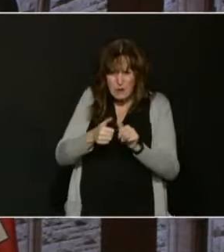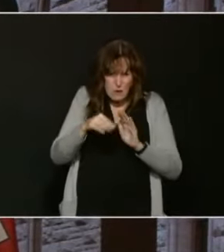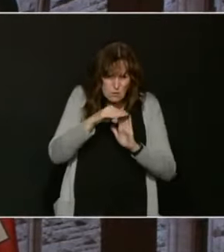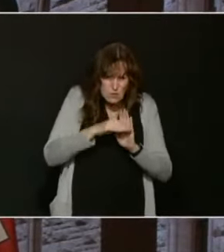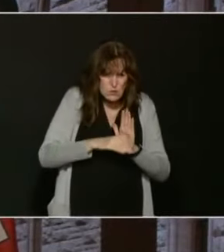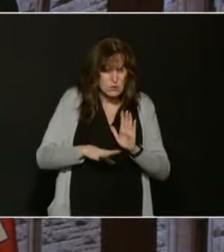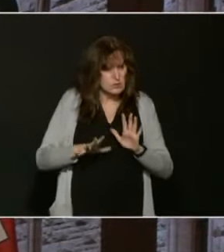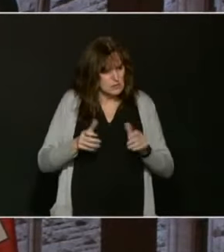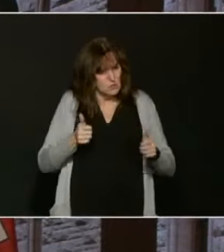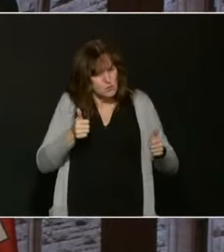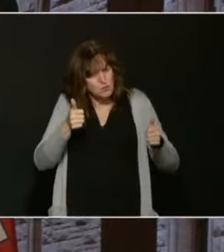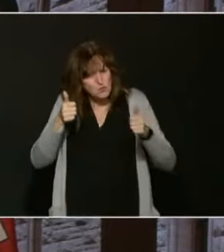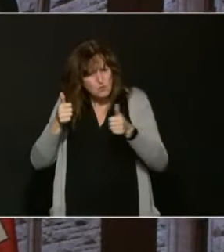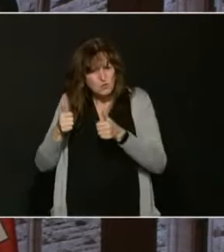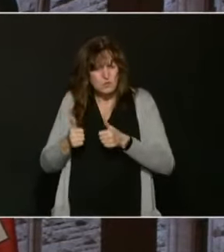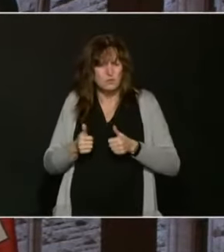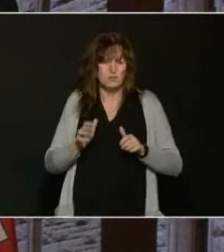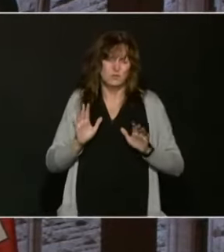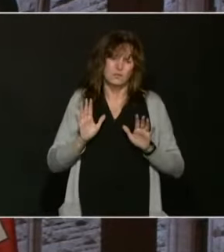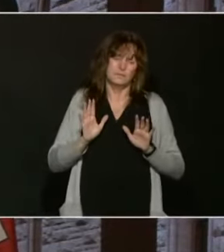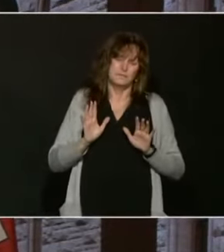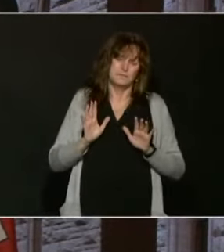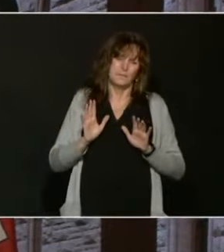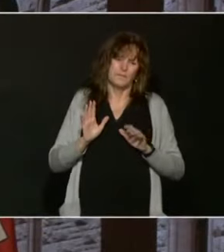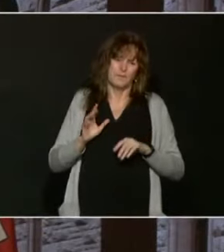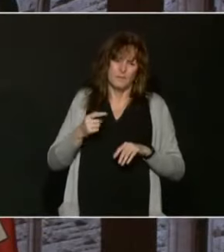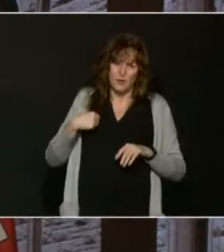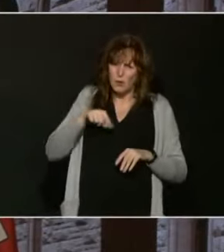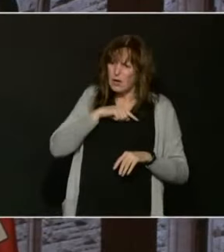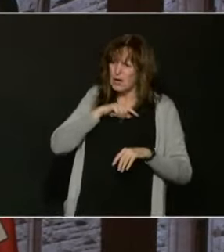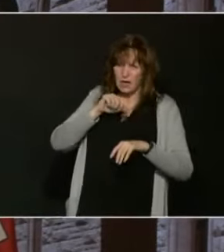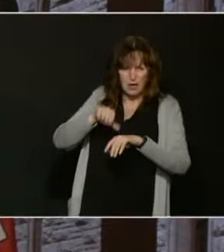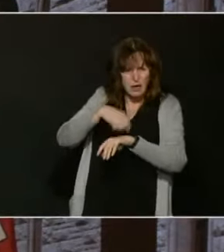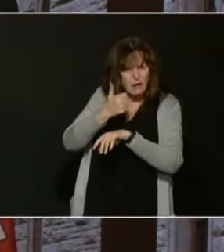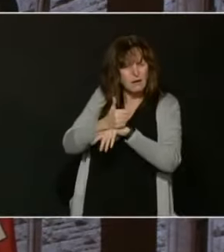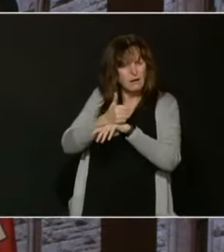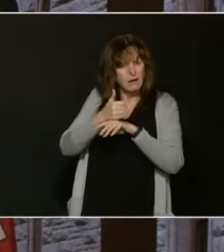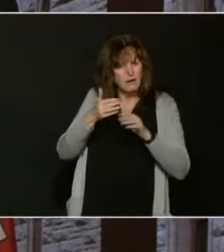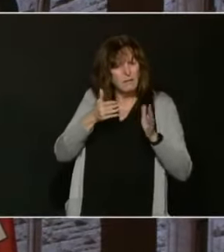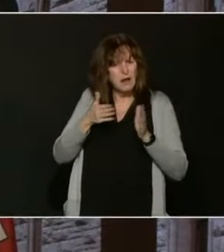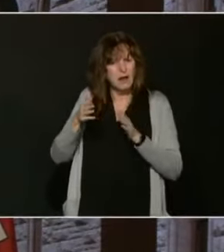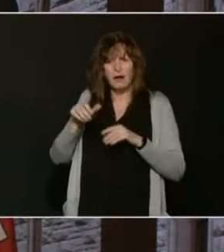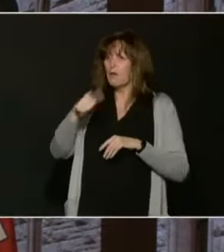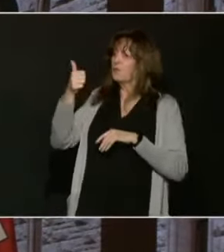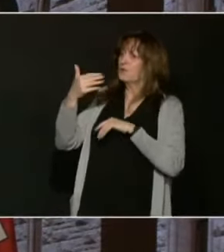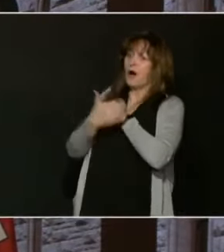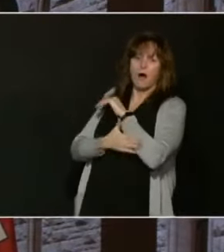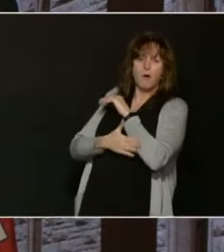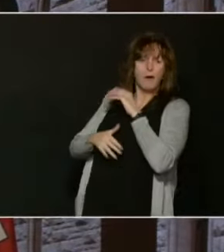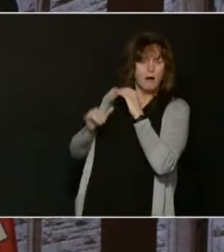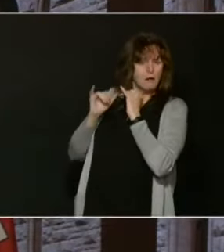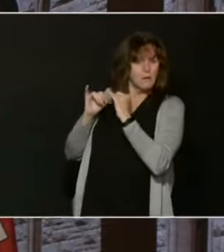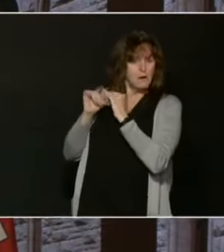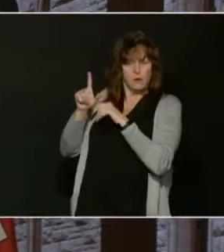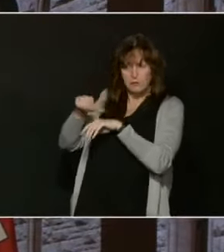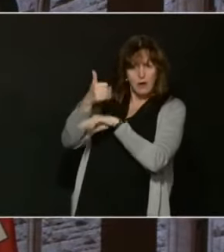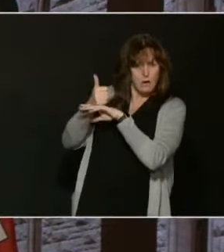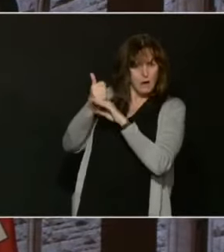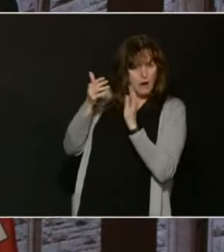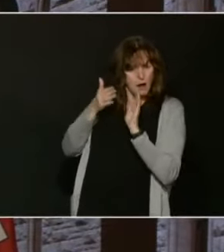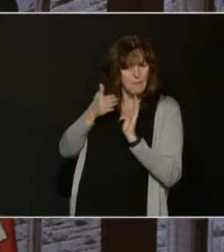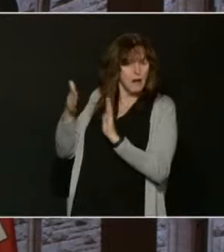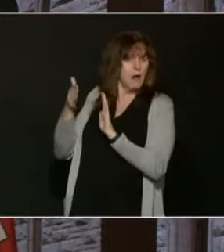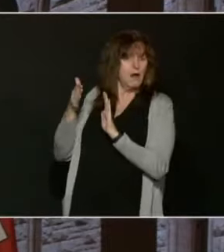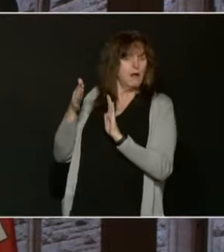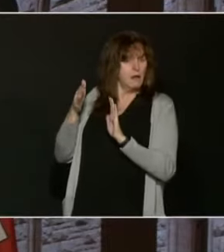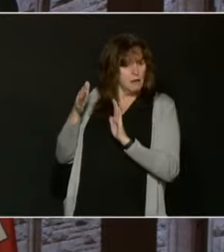in place to look at with similar countries that had to do that, of how to put in triaging of patients, decide who you're going to care for and